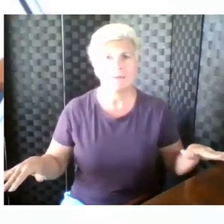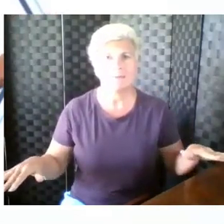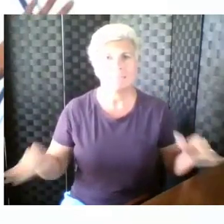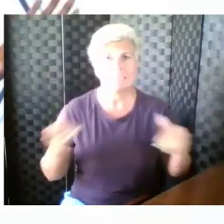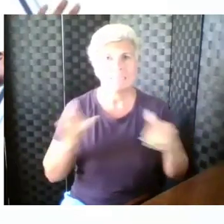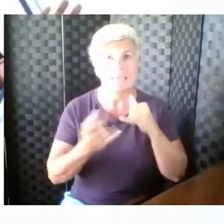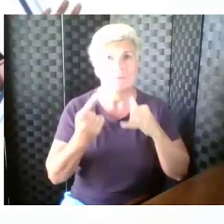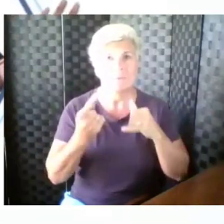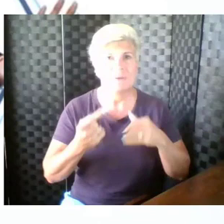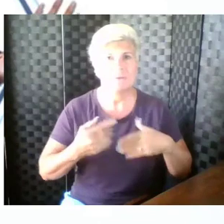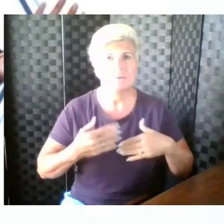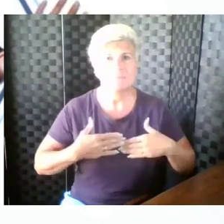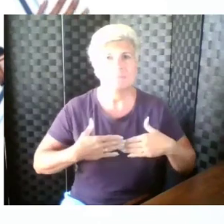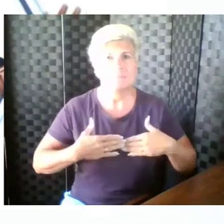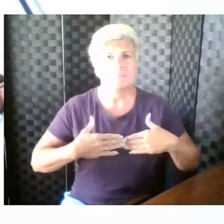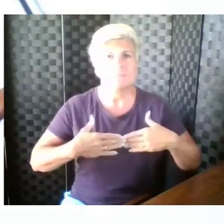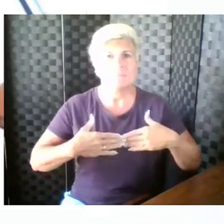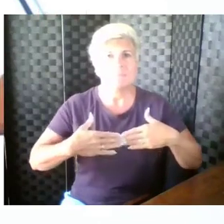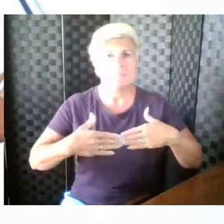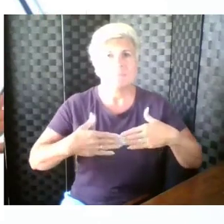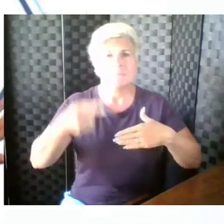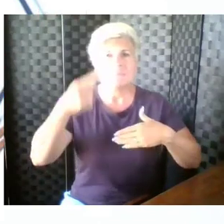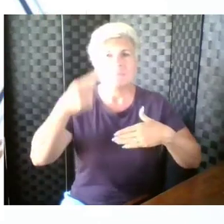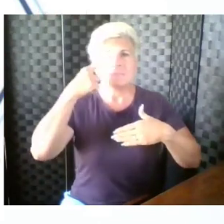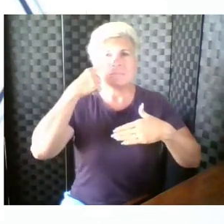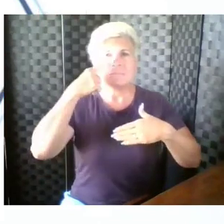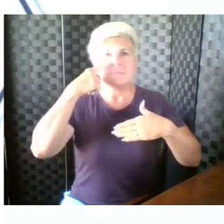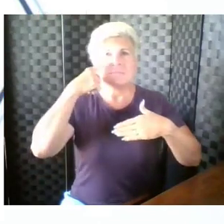Last one. Make it your best. Big deep breath in.